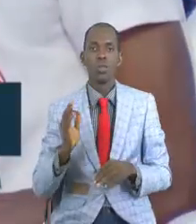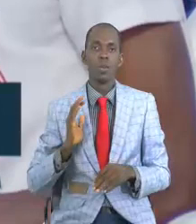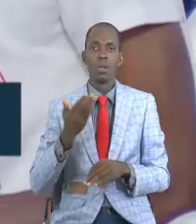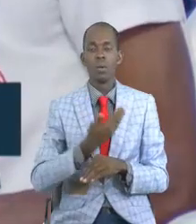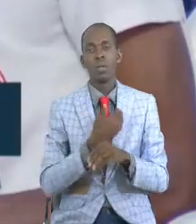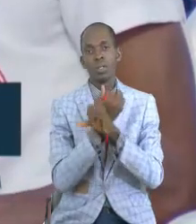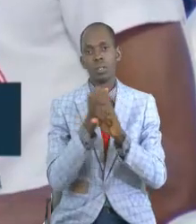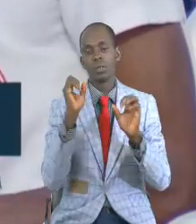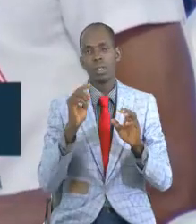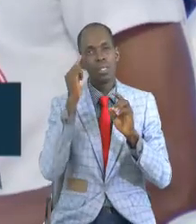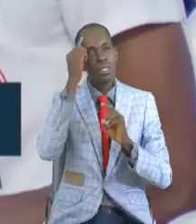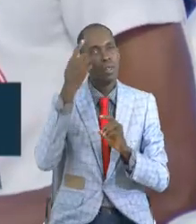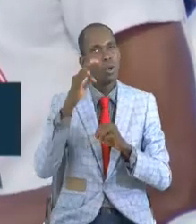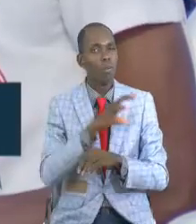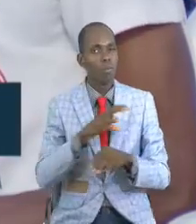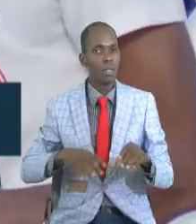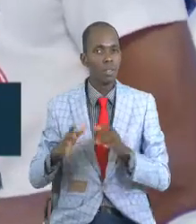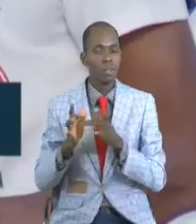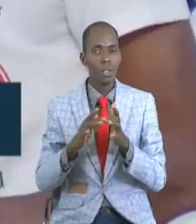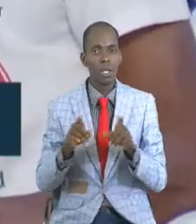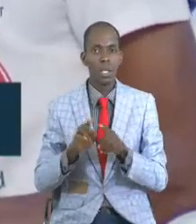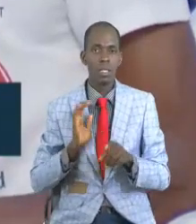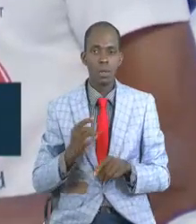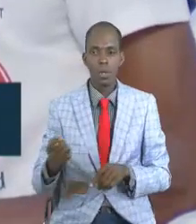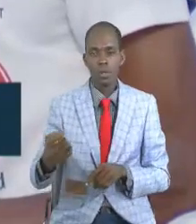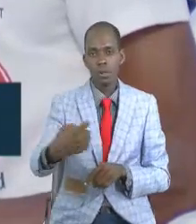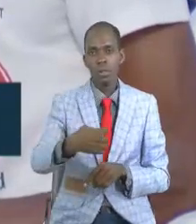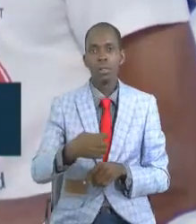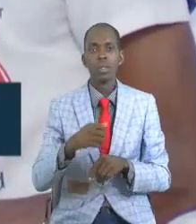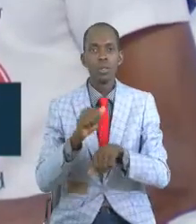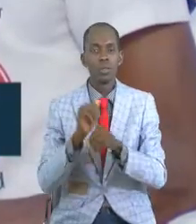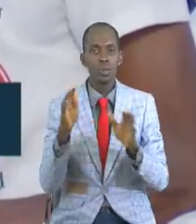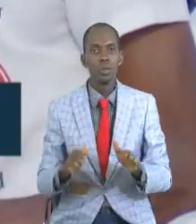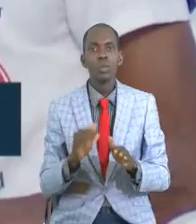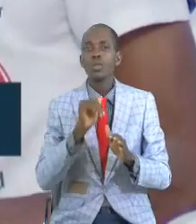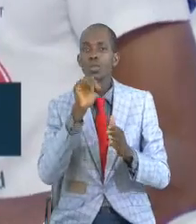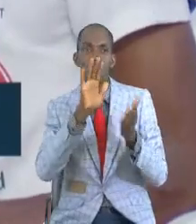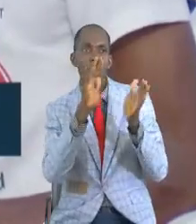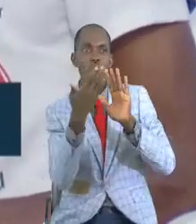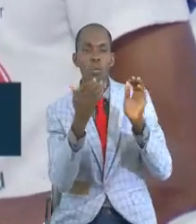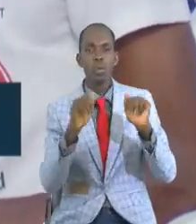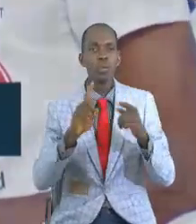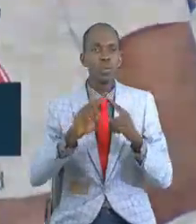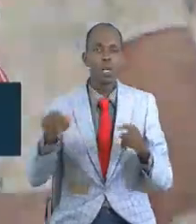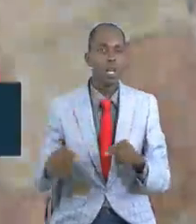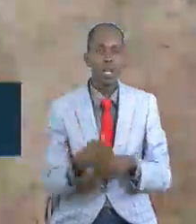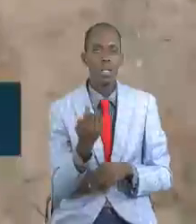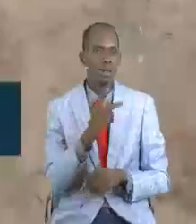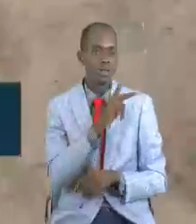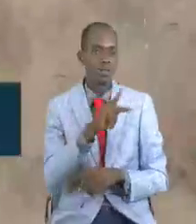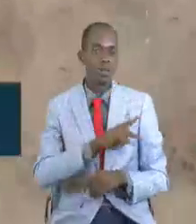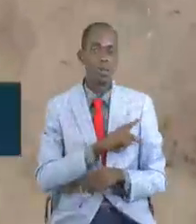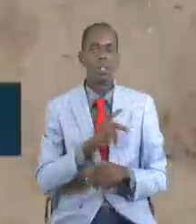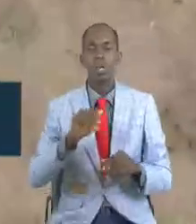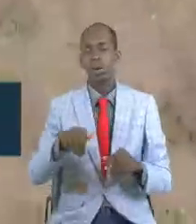cornerstone, incomparable to any other personality, any other priest, any